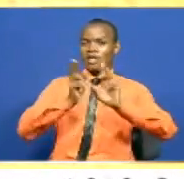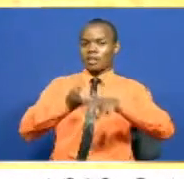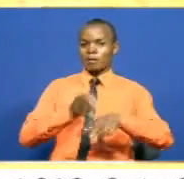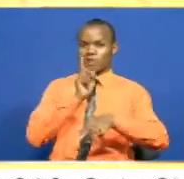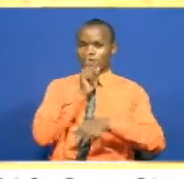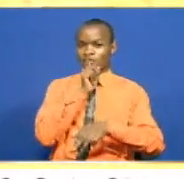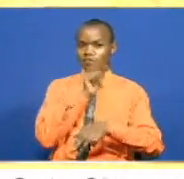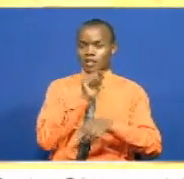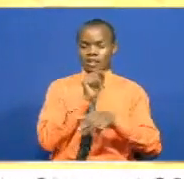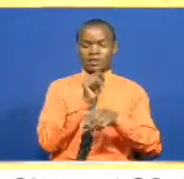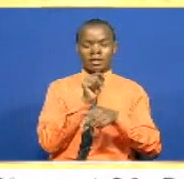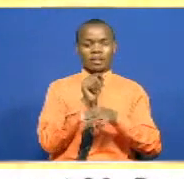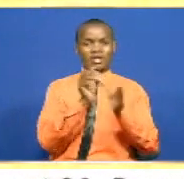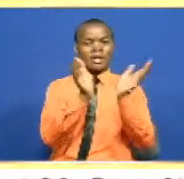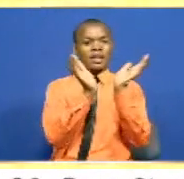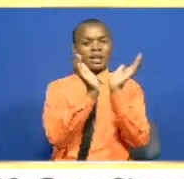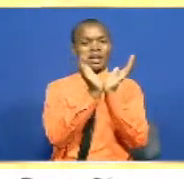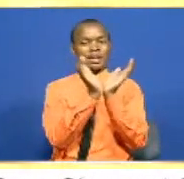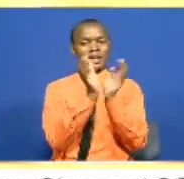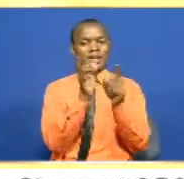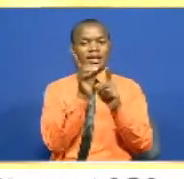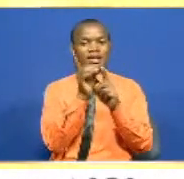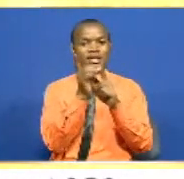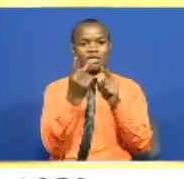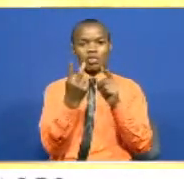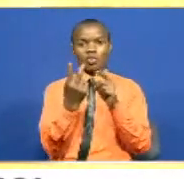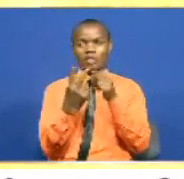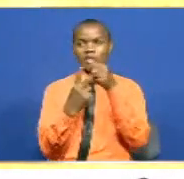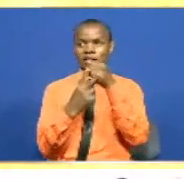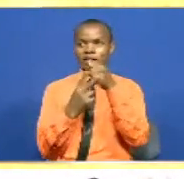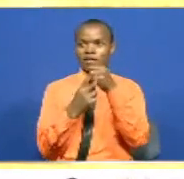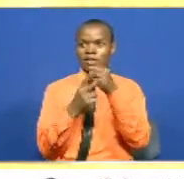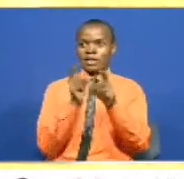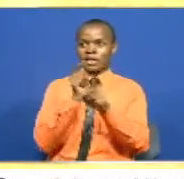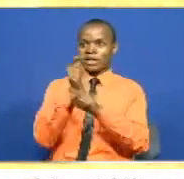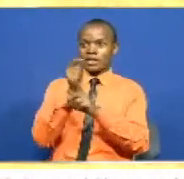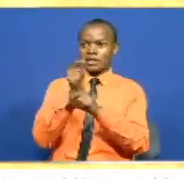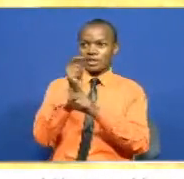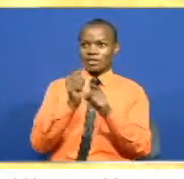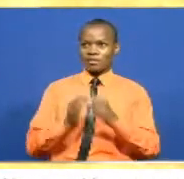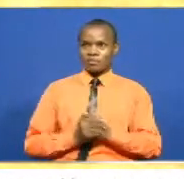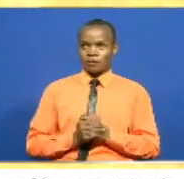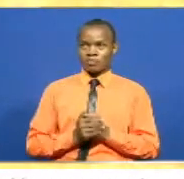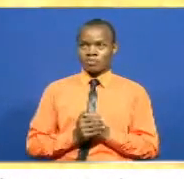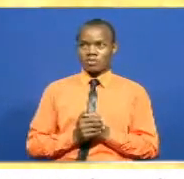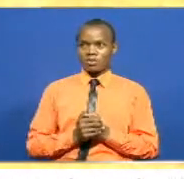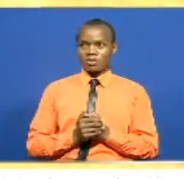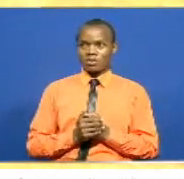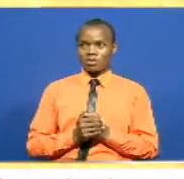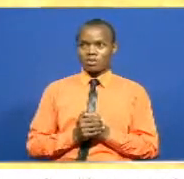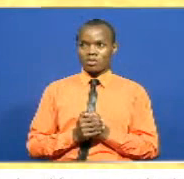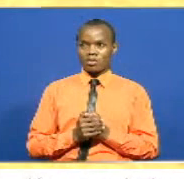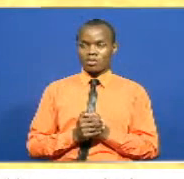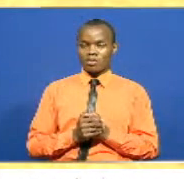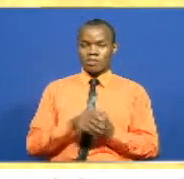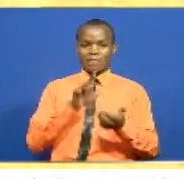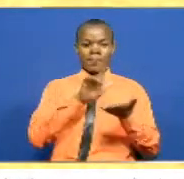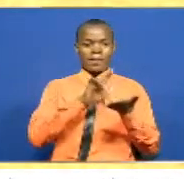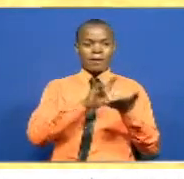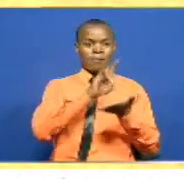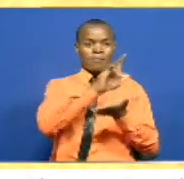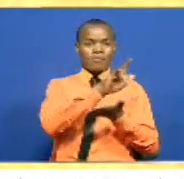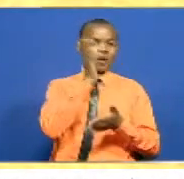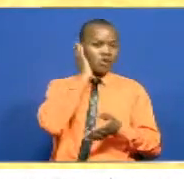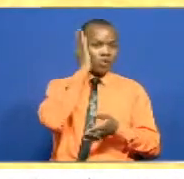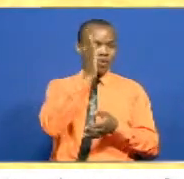Sports Complex on 27th Saturday for the residential training. Hopefully we'll be leaving on 6th to 14th